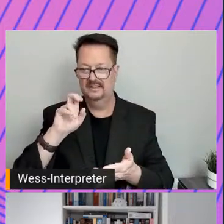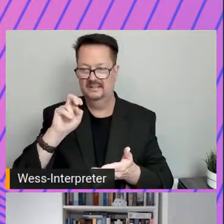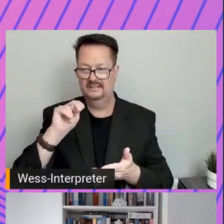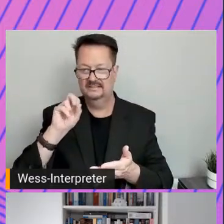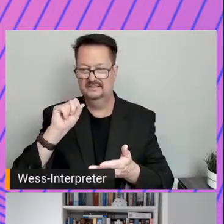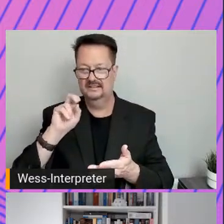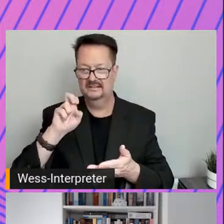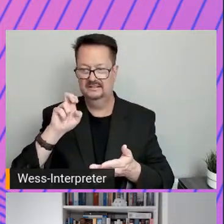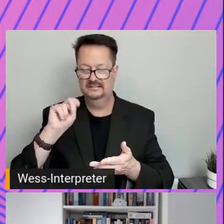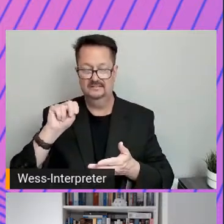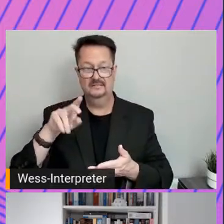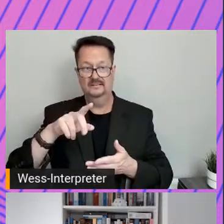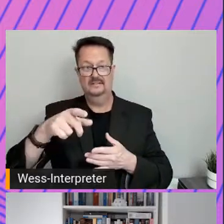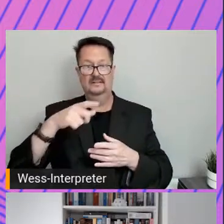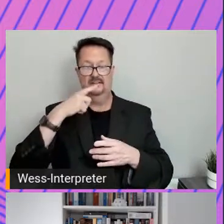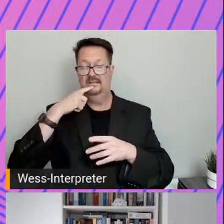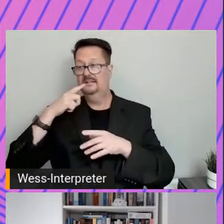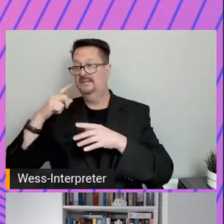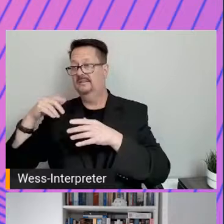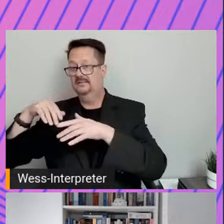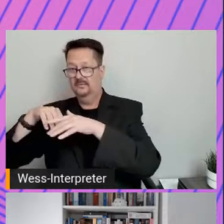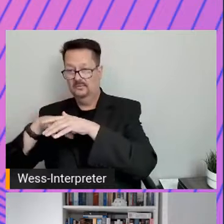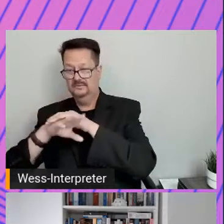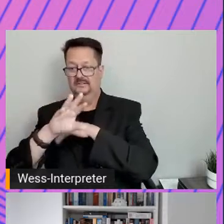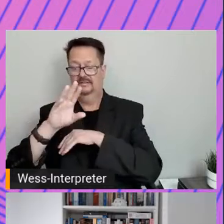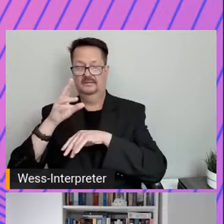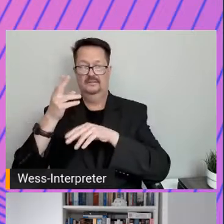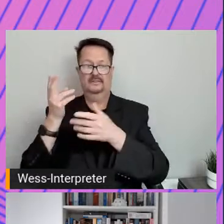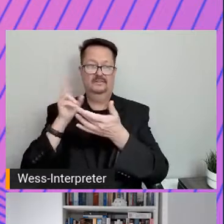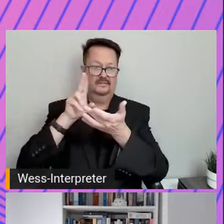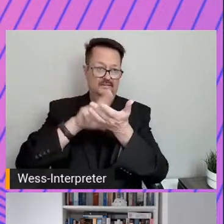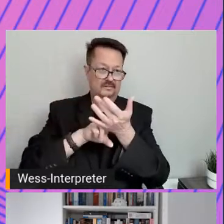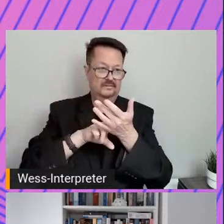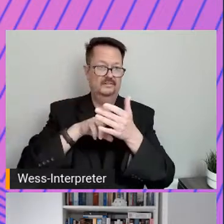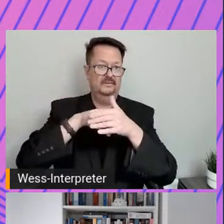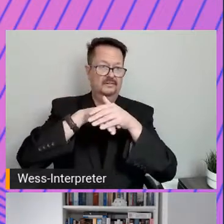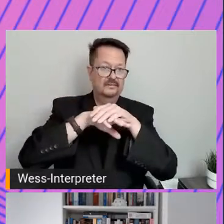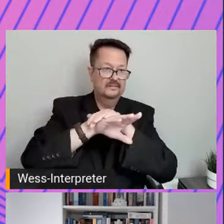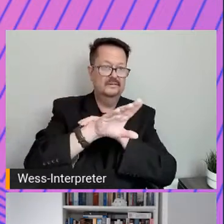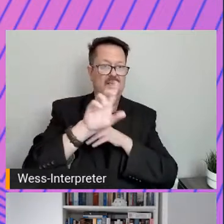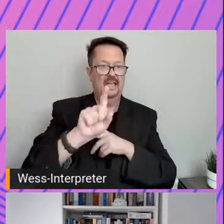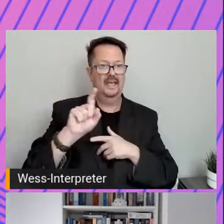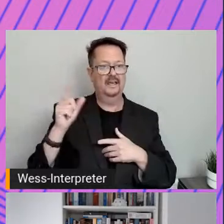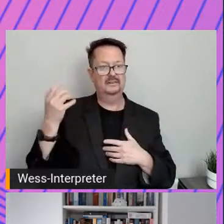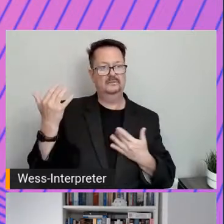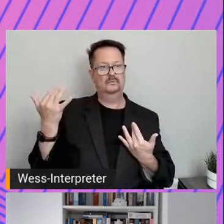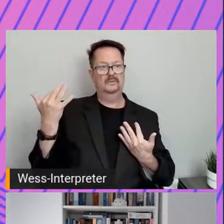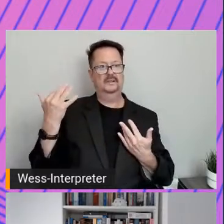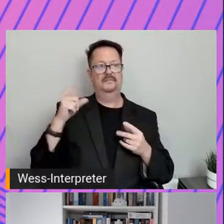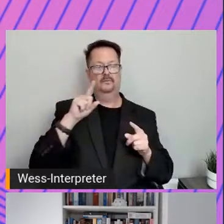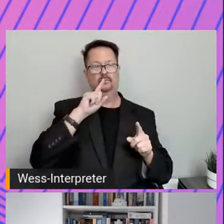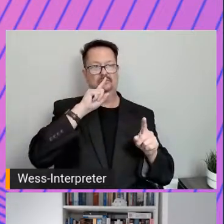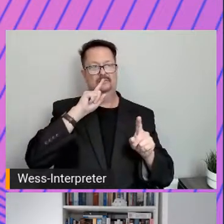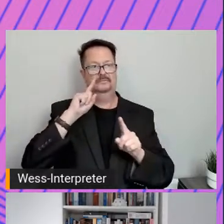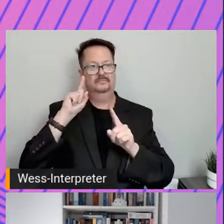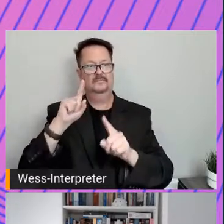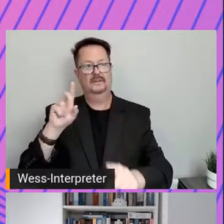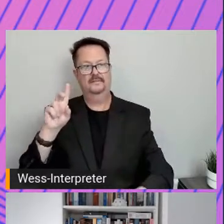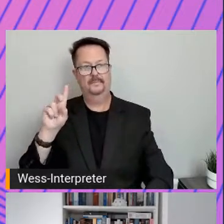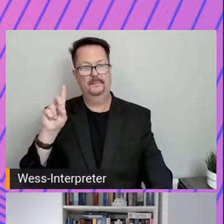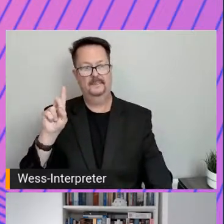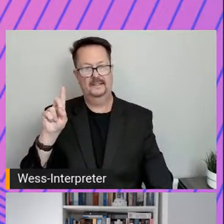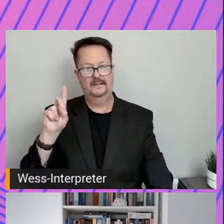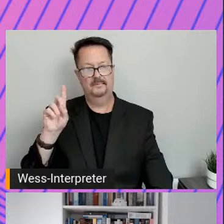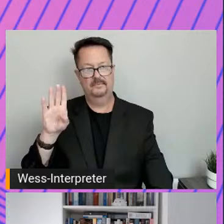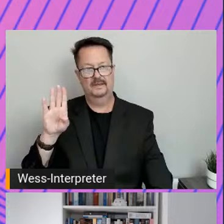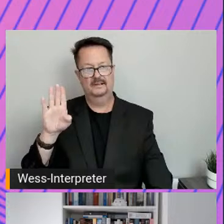database, so it validates it. Then it inserts a row into the database and it has to wait for a response from the database. And so that ends up taking about